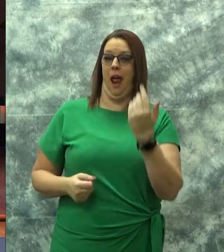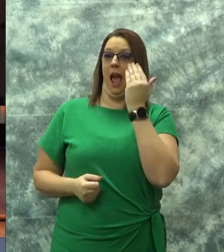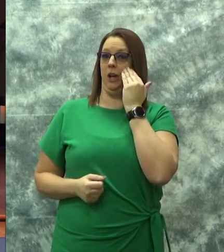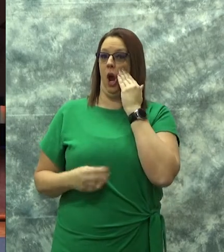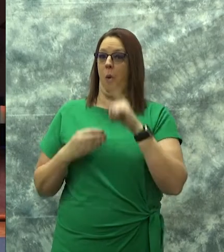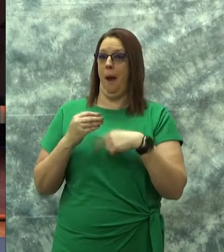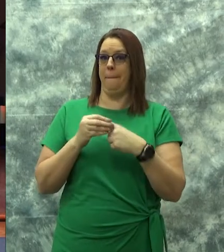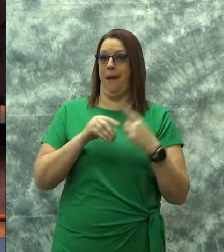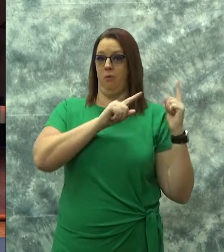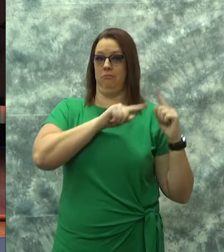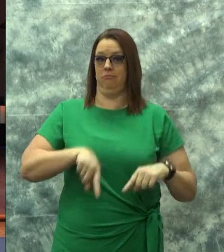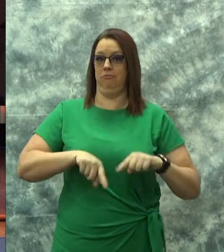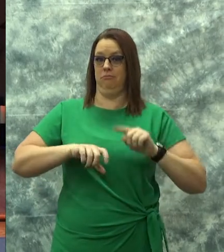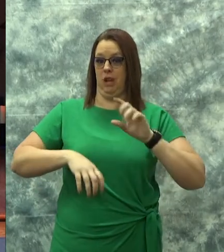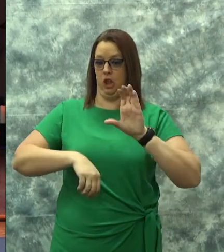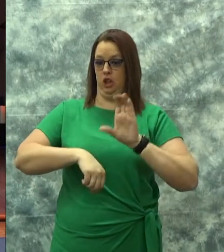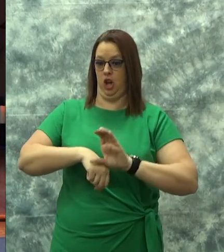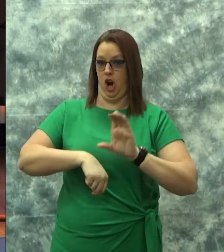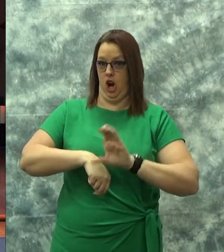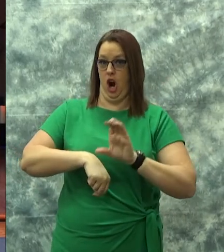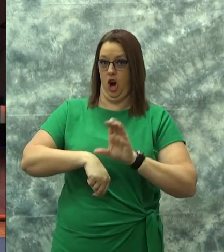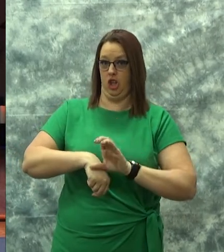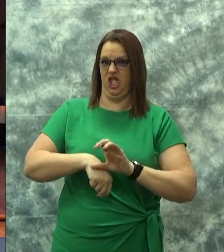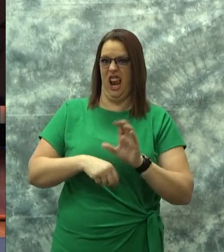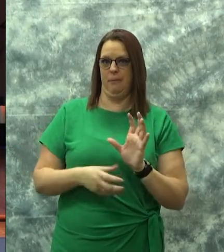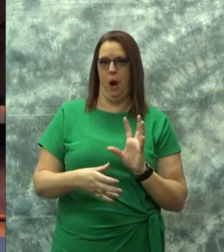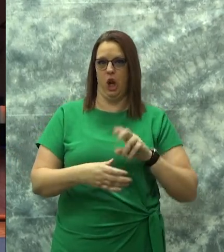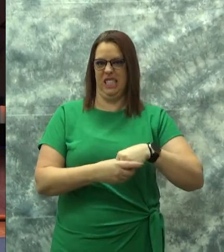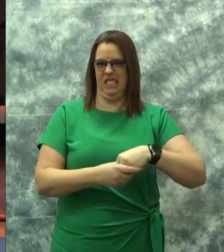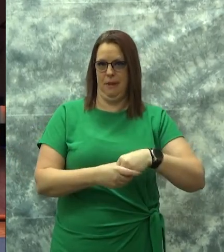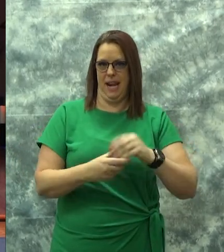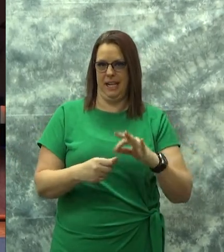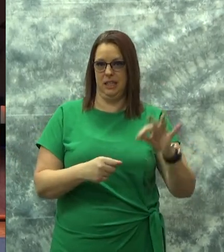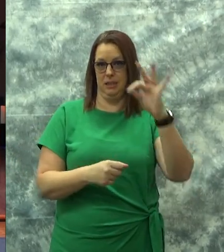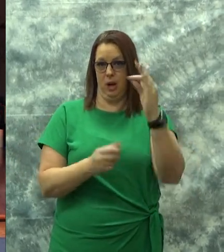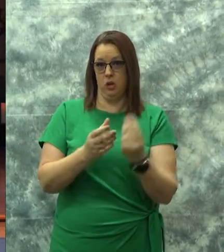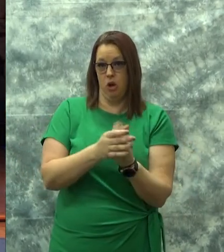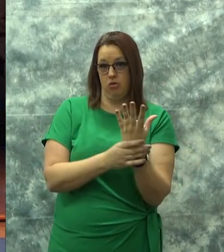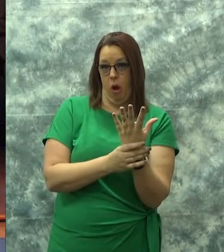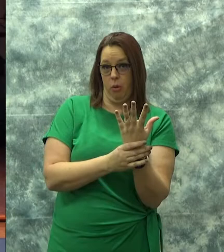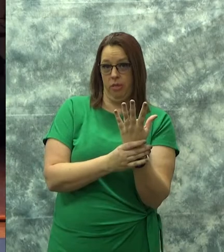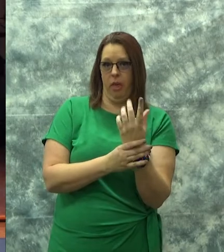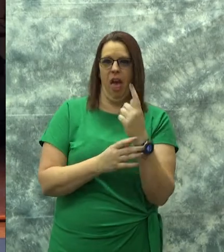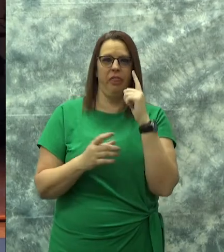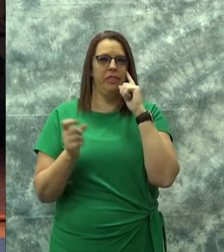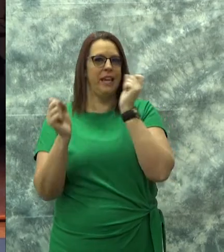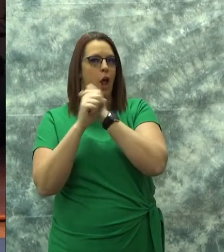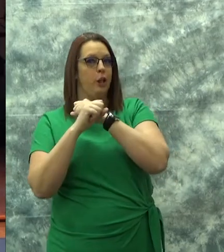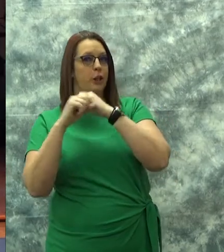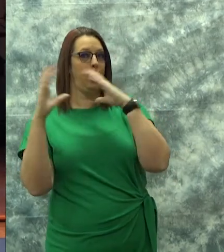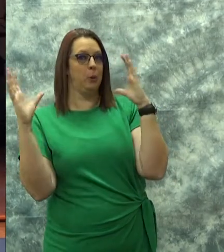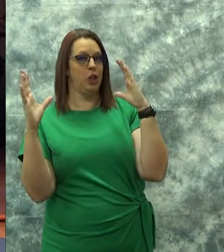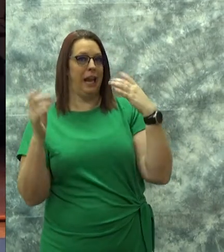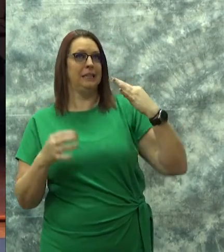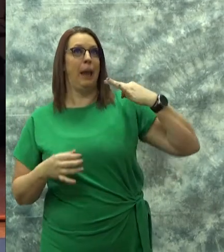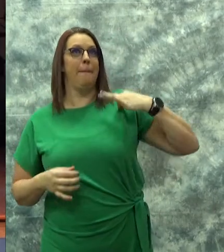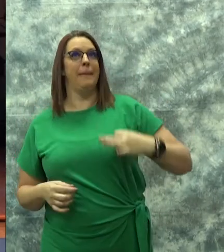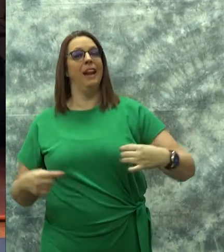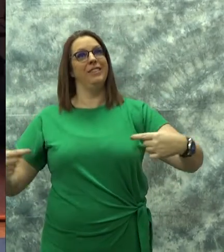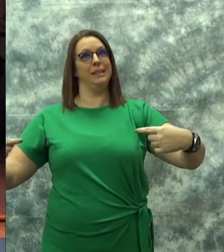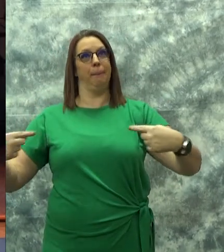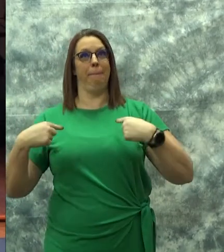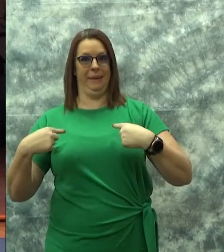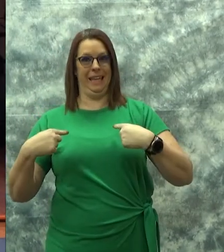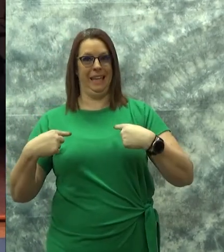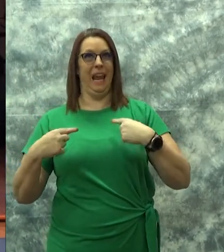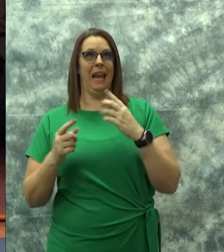I know about coming to church and participating in spiritual growth is that the illusion can be that it just benefits me,